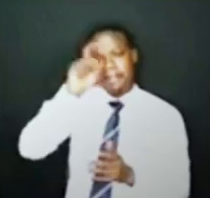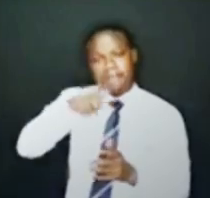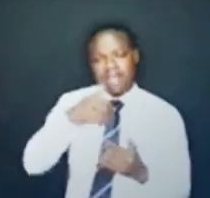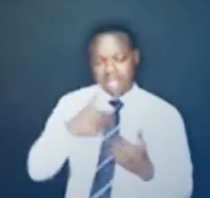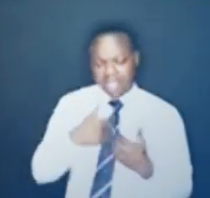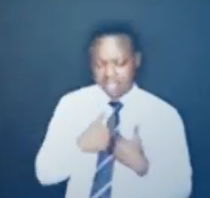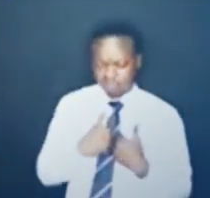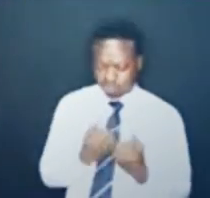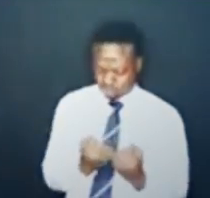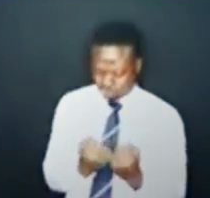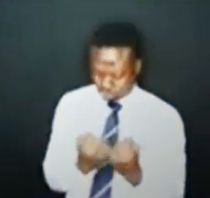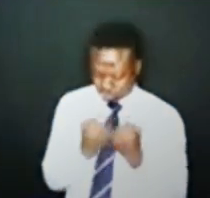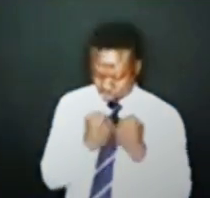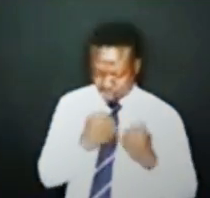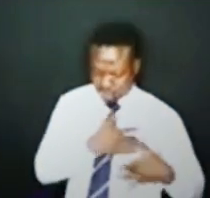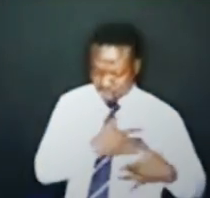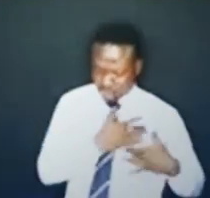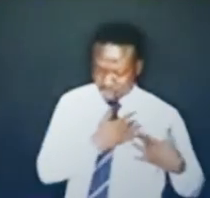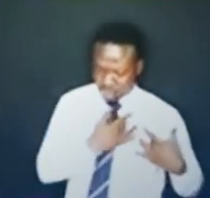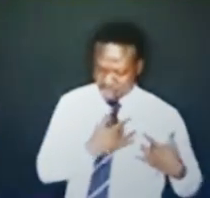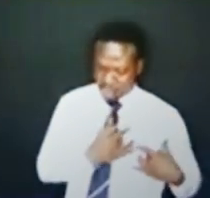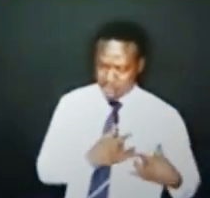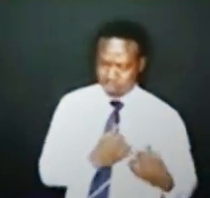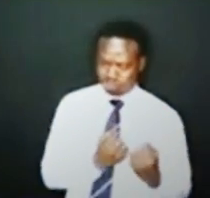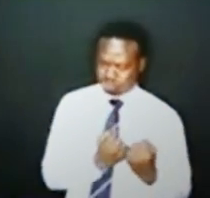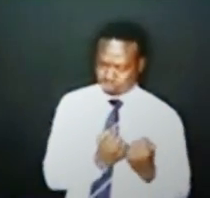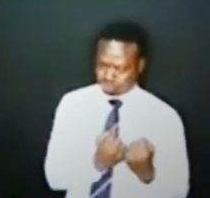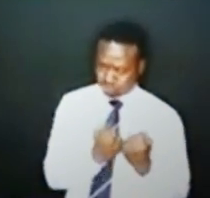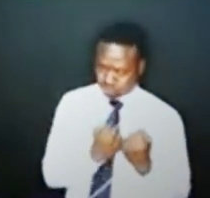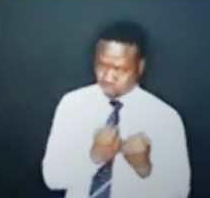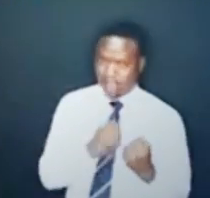healthy heart. Yeah.